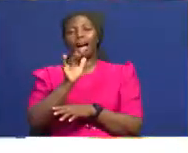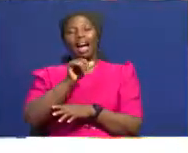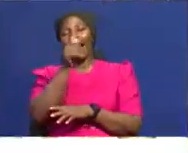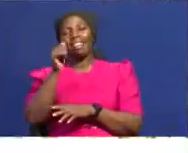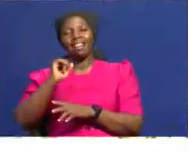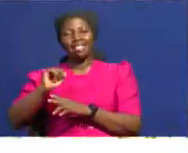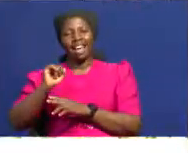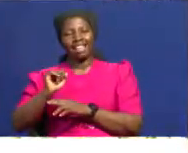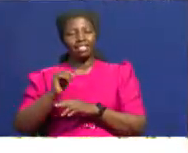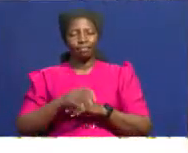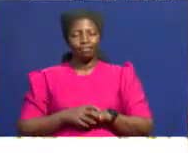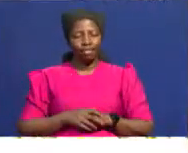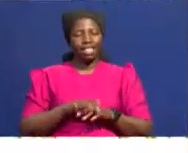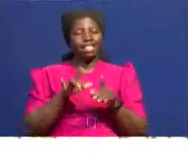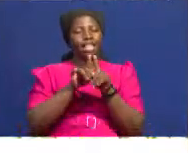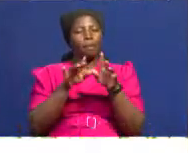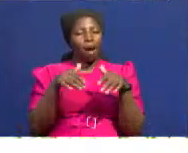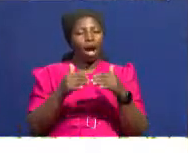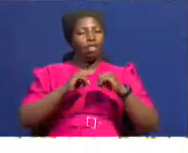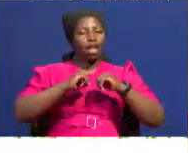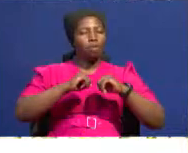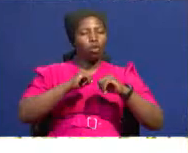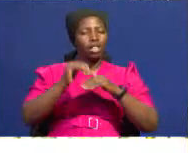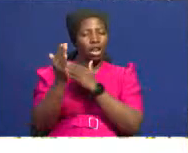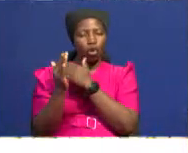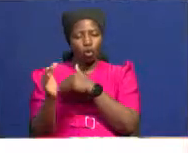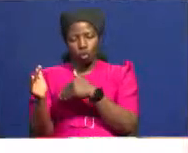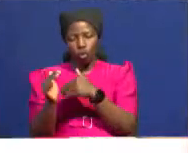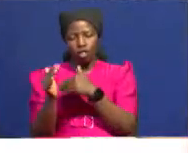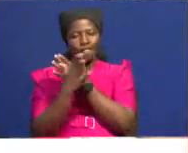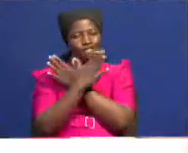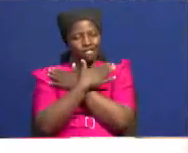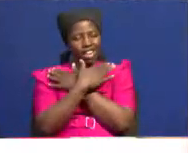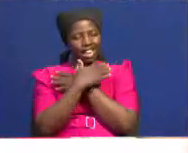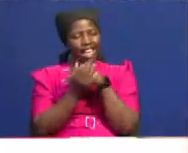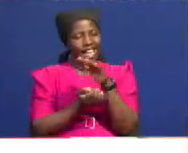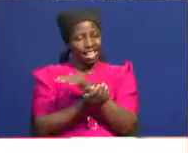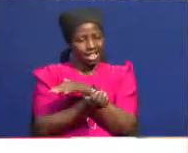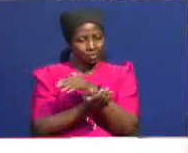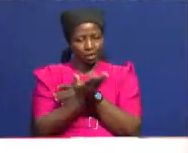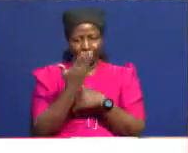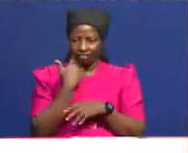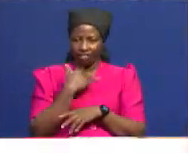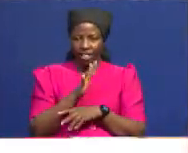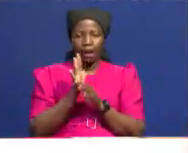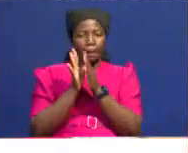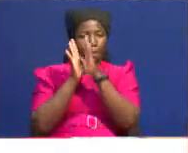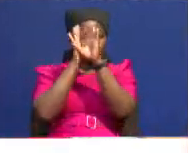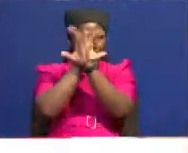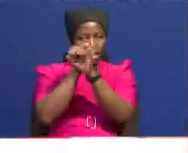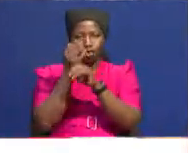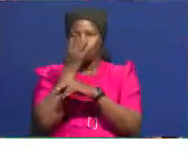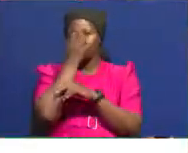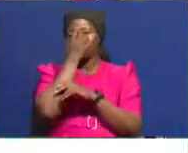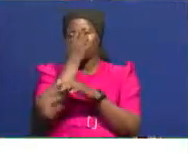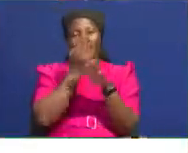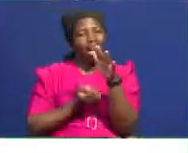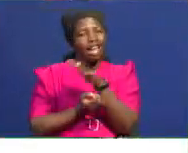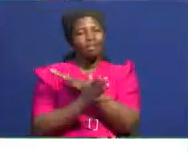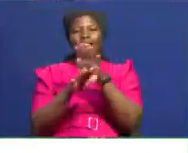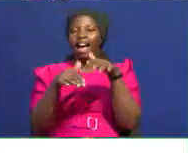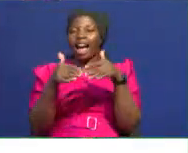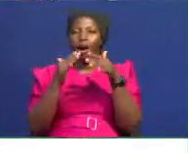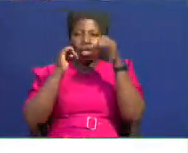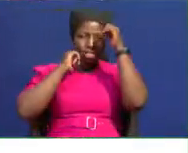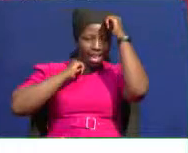commander, as narrated by his bosses and his close friends. President William Ruto explained how the military man